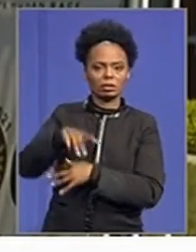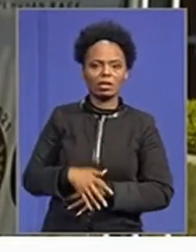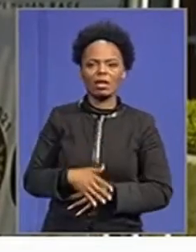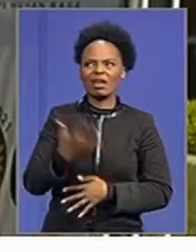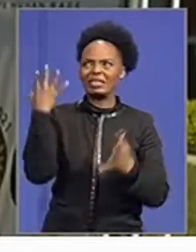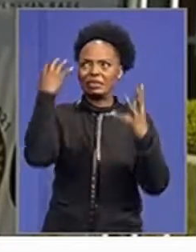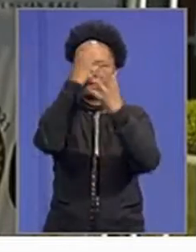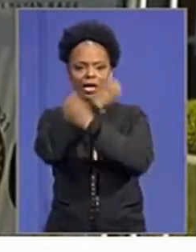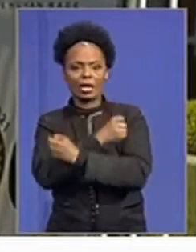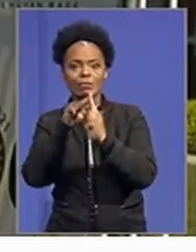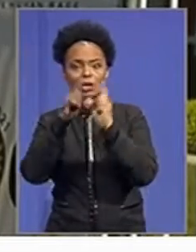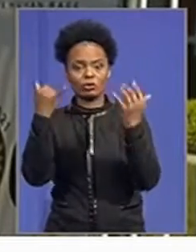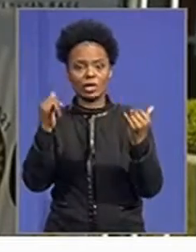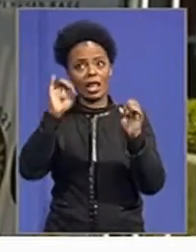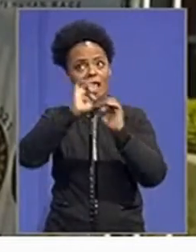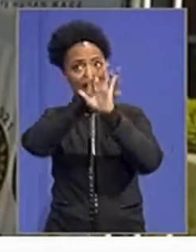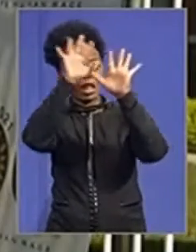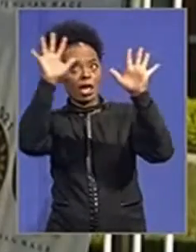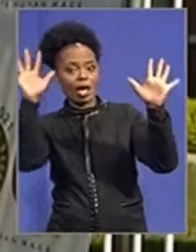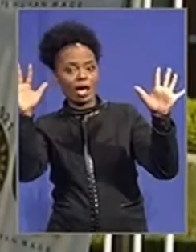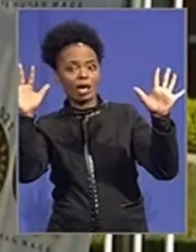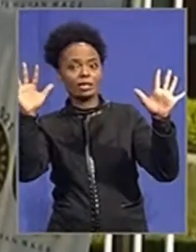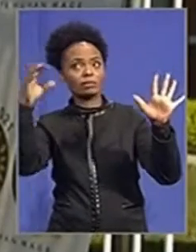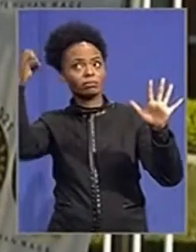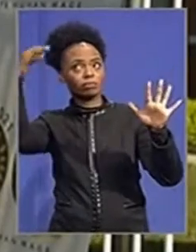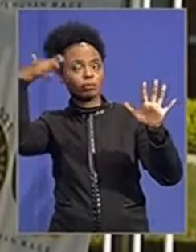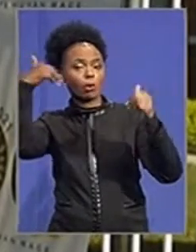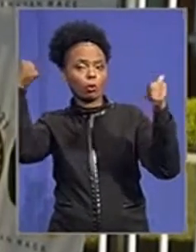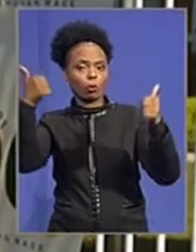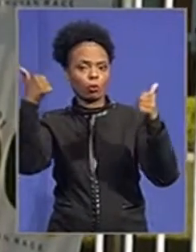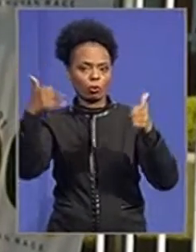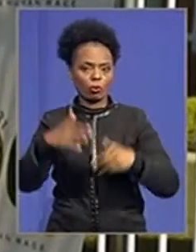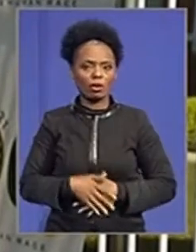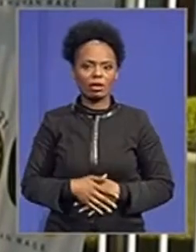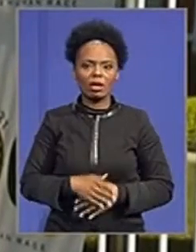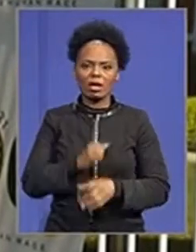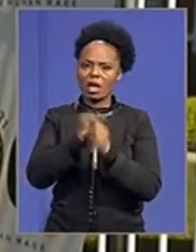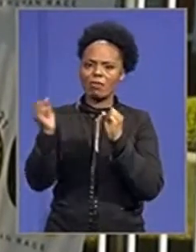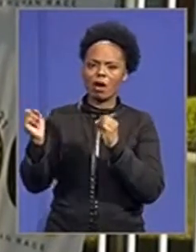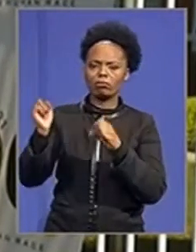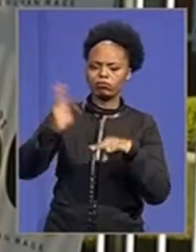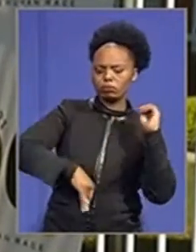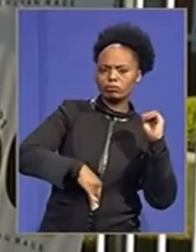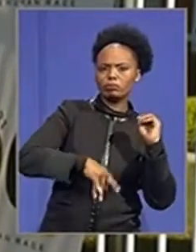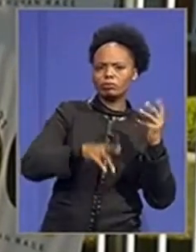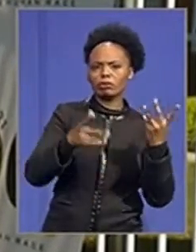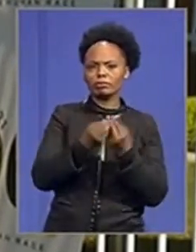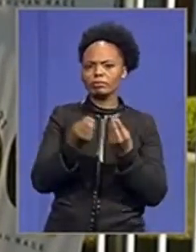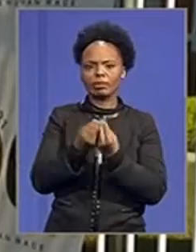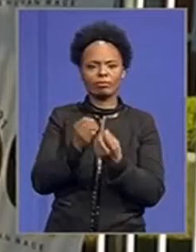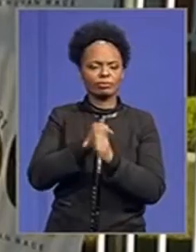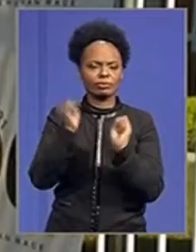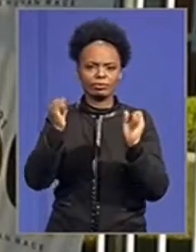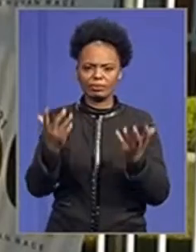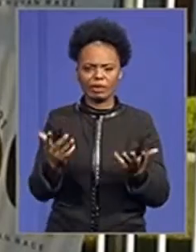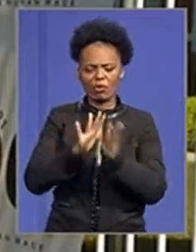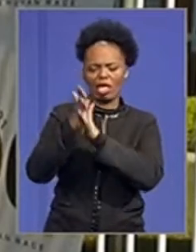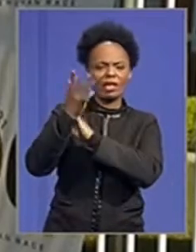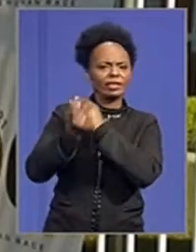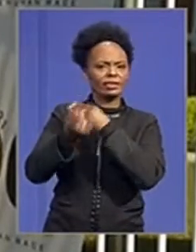was light. And I wasn't being crushed like you normally get crushed at the start of a proper Comrades, you know, with all those